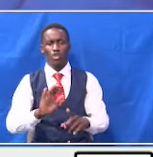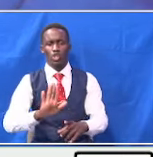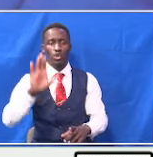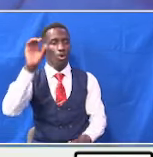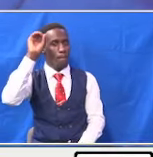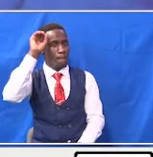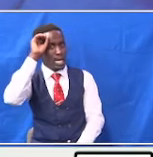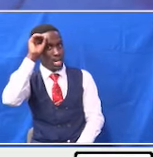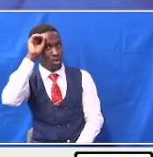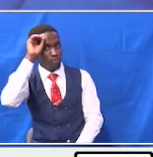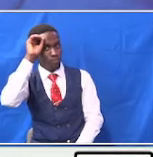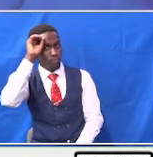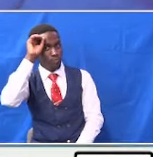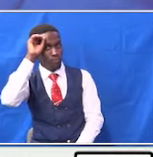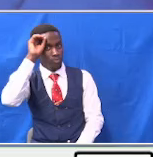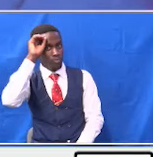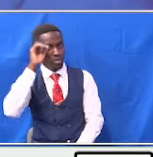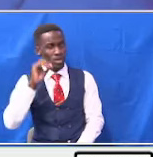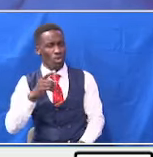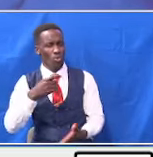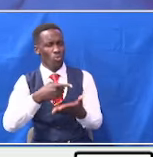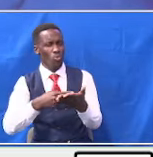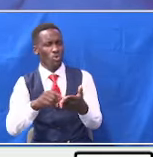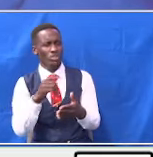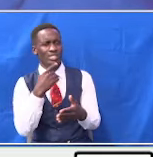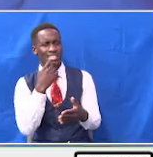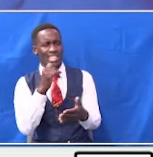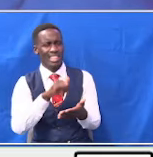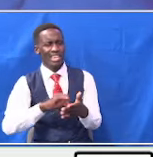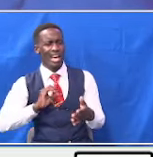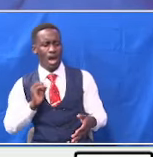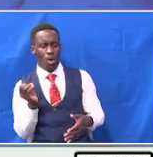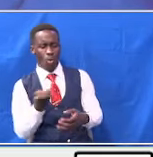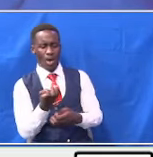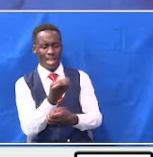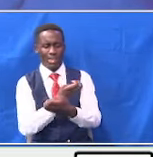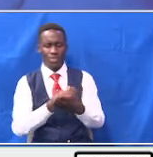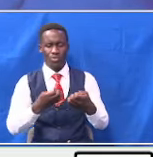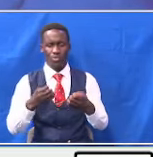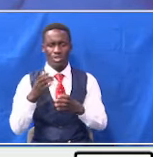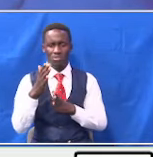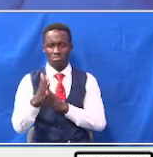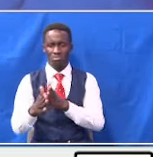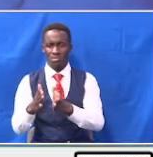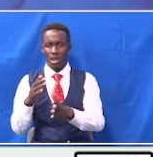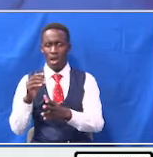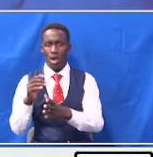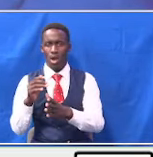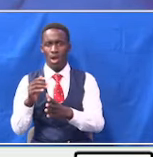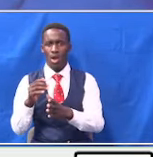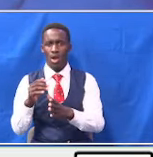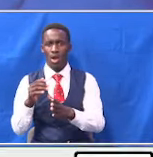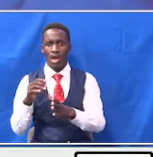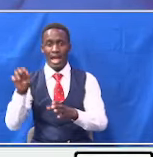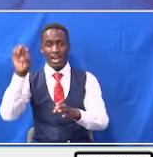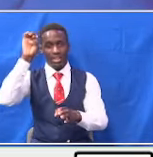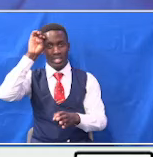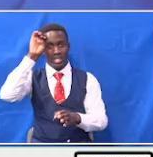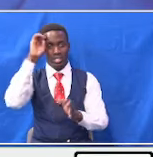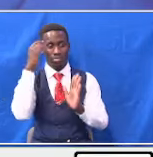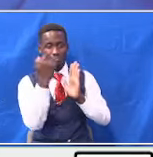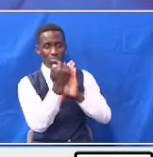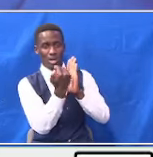educationist of long standing, would you say that our education system is preparing our children or our learners